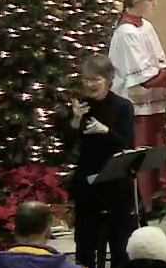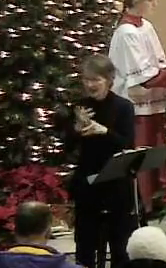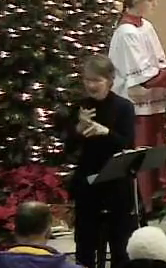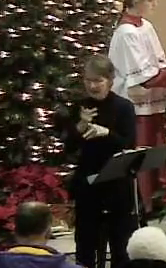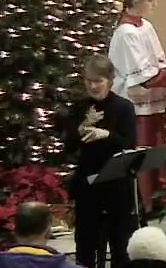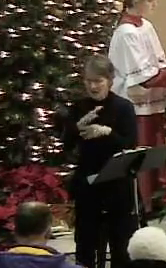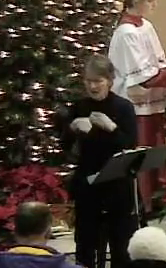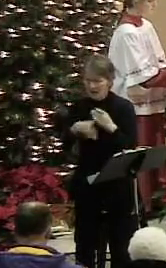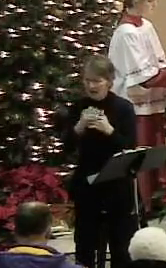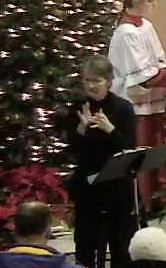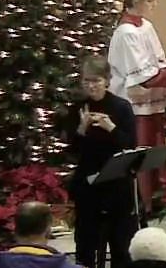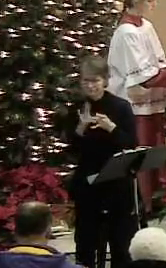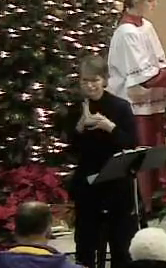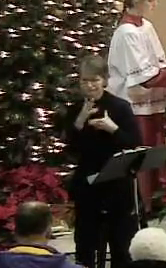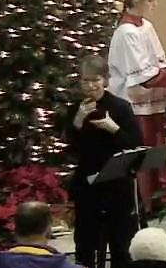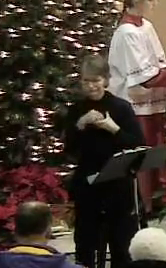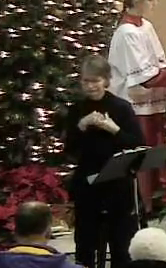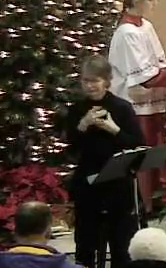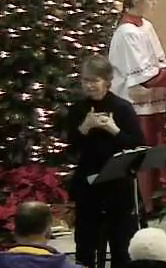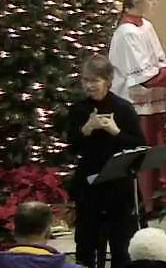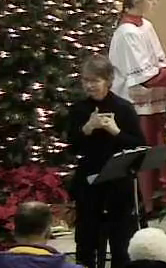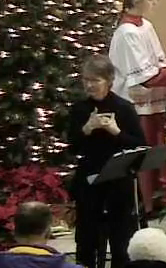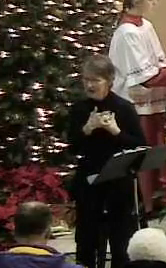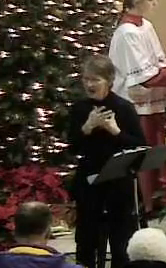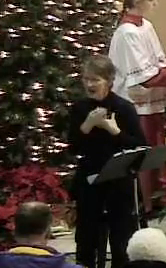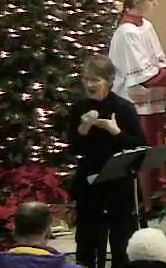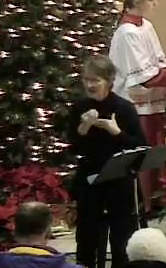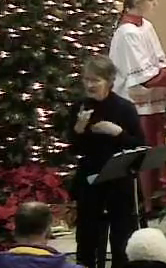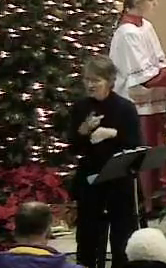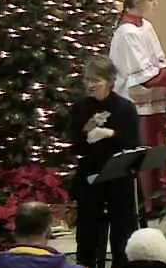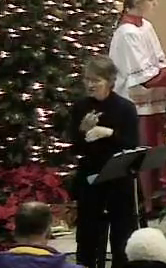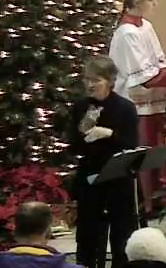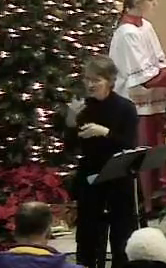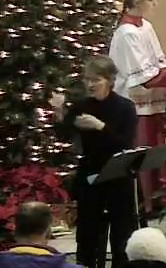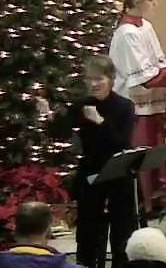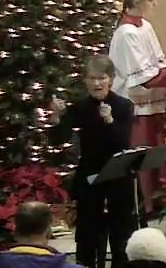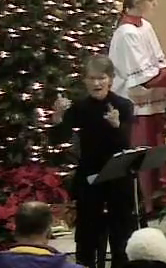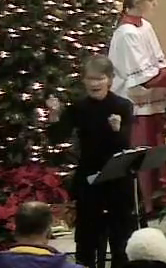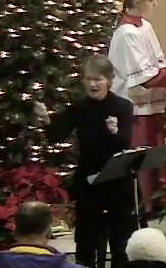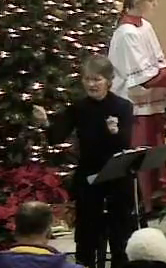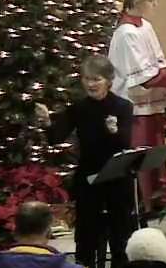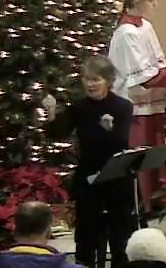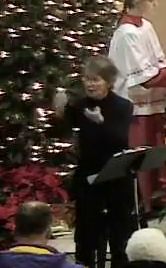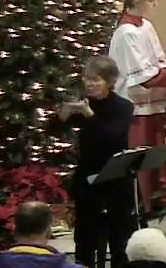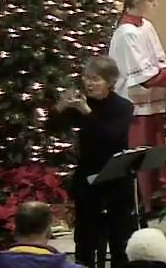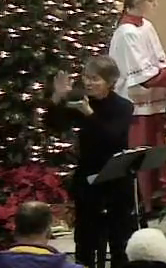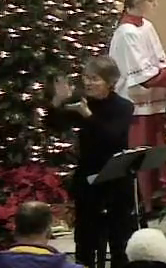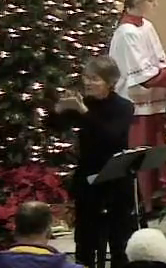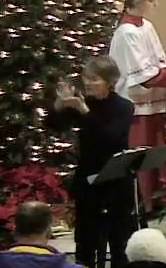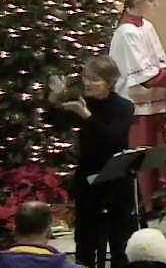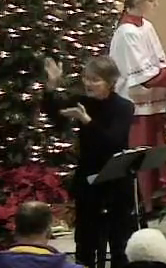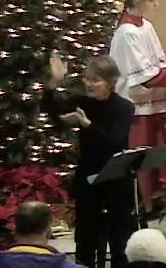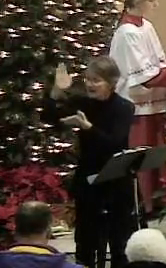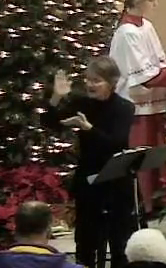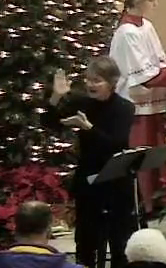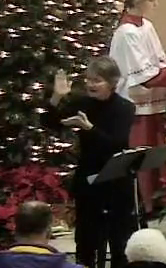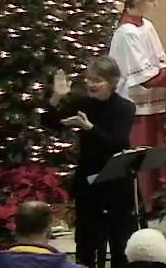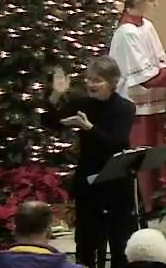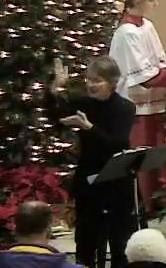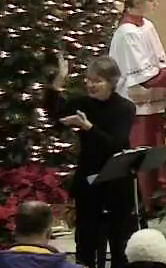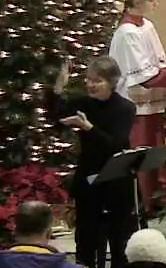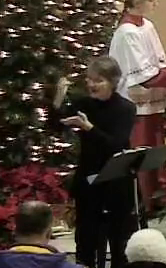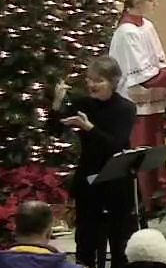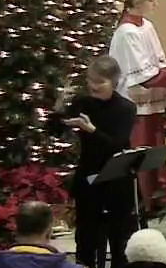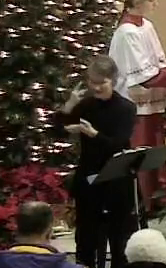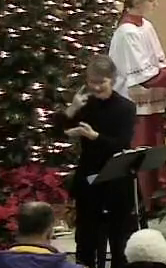her heart. Then the shepherds returned, glorifying and praising God for all they had